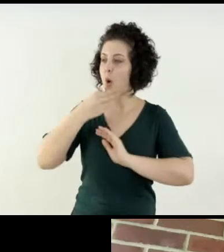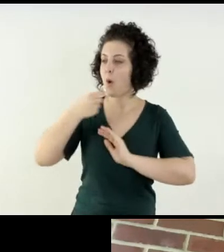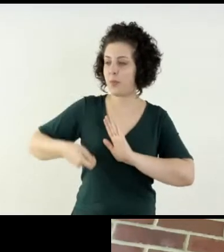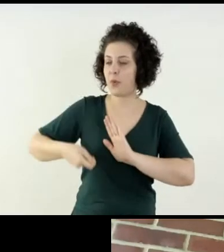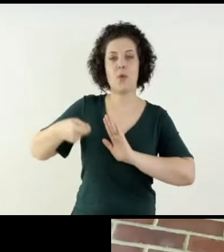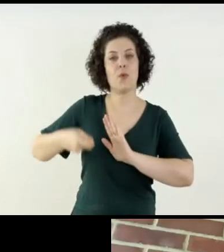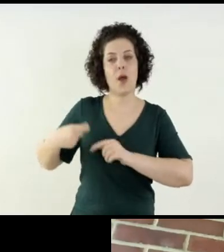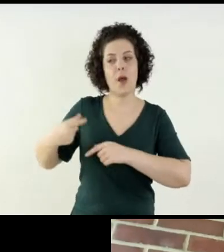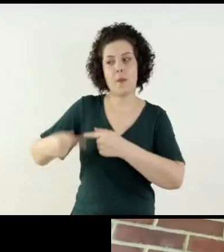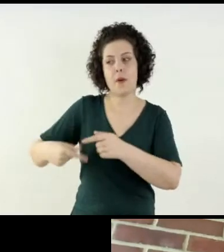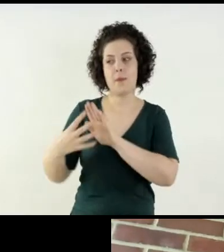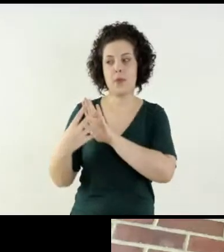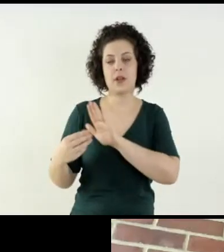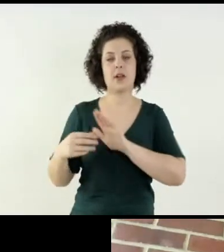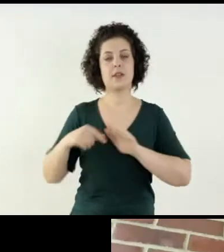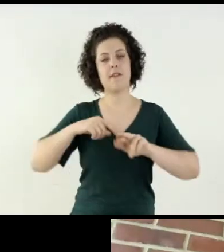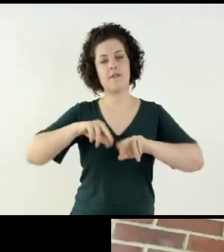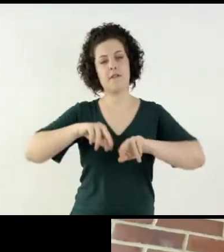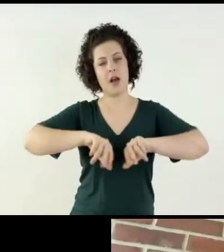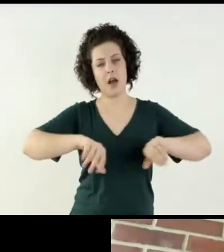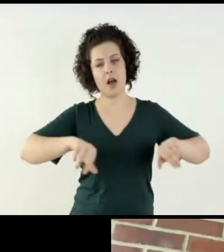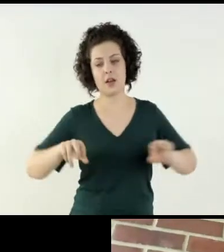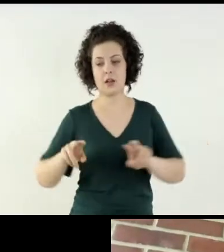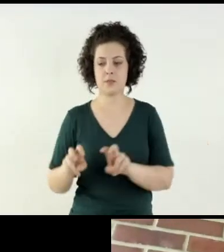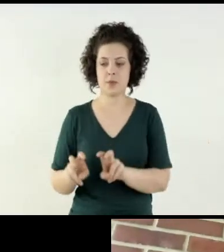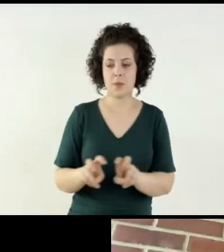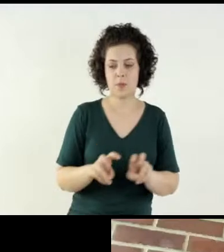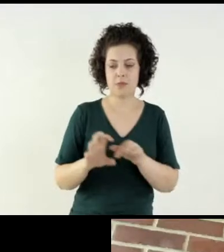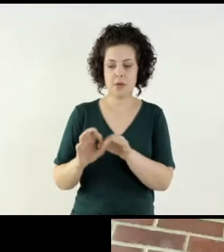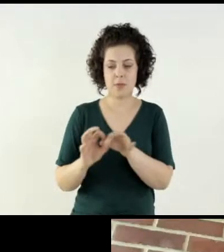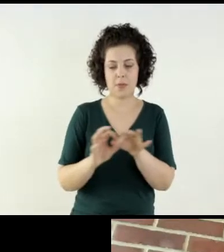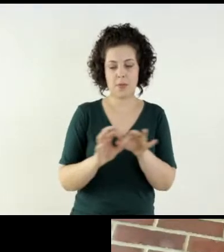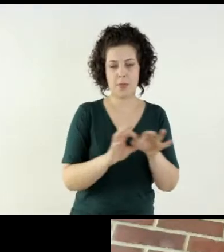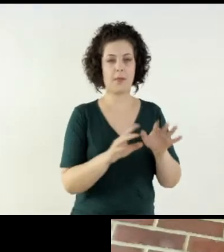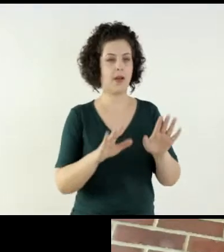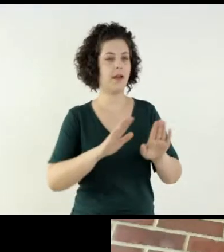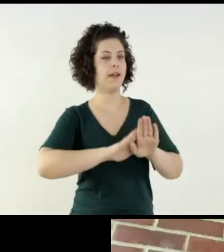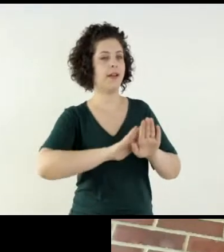intentionally long title, and it made me think of